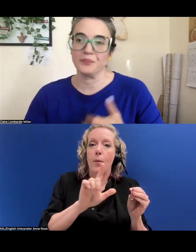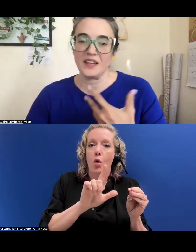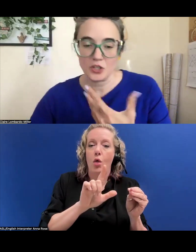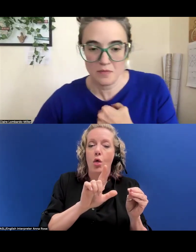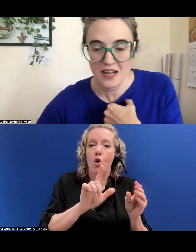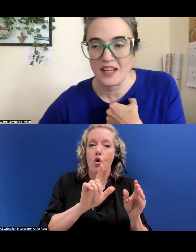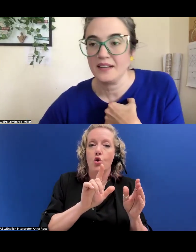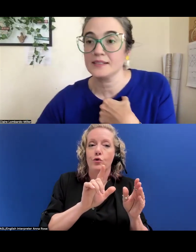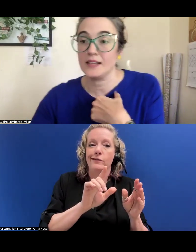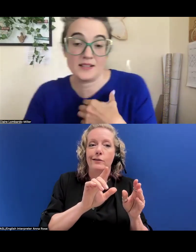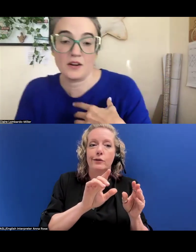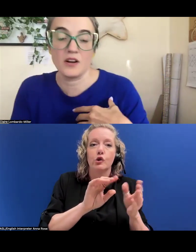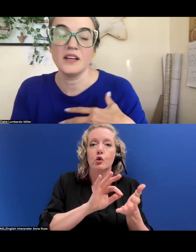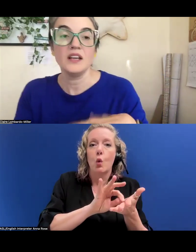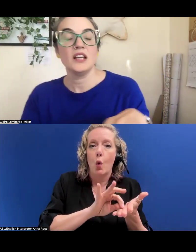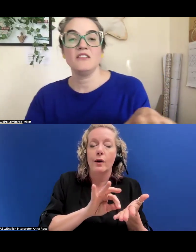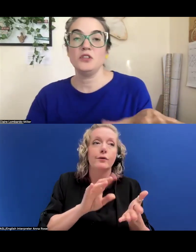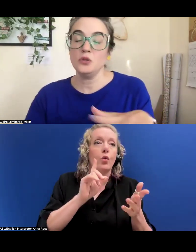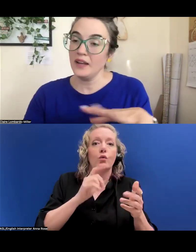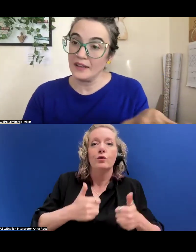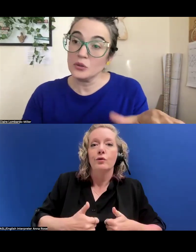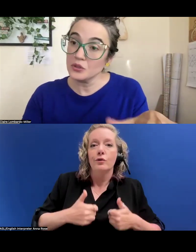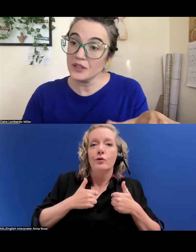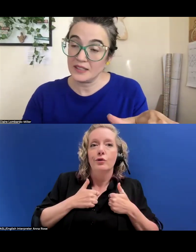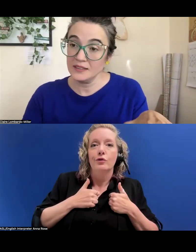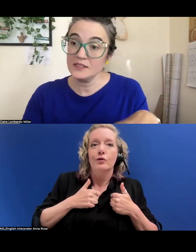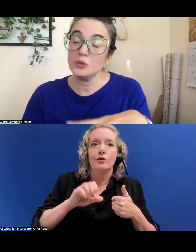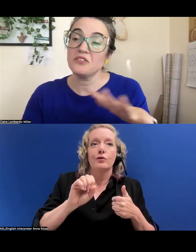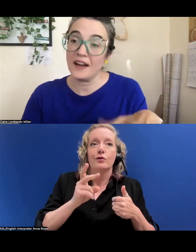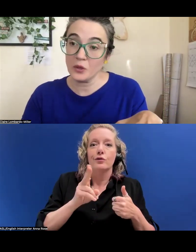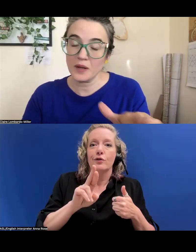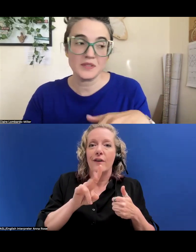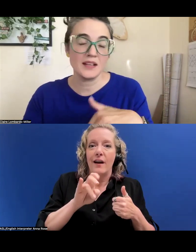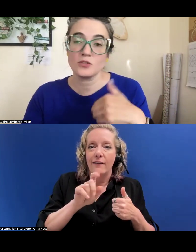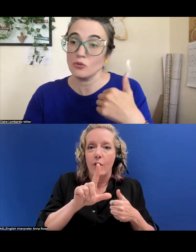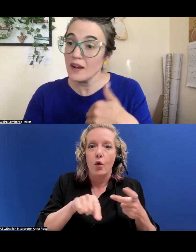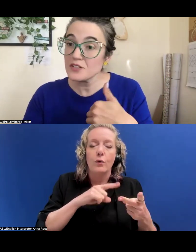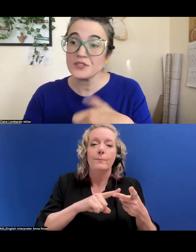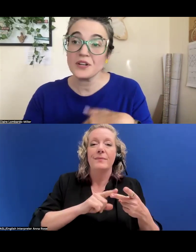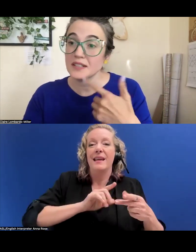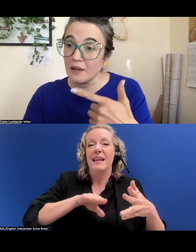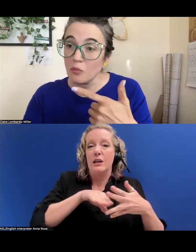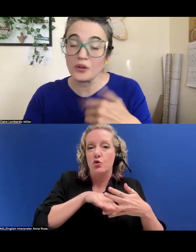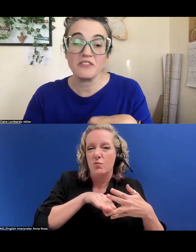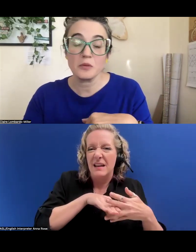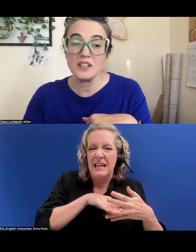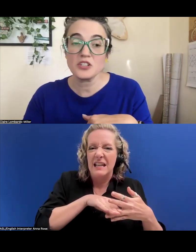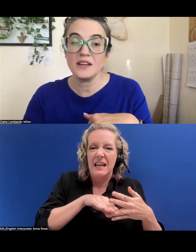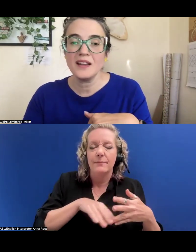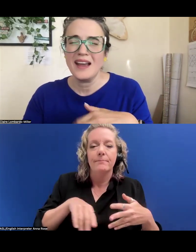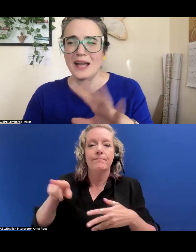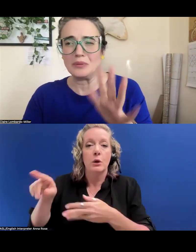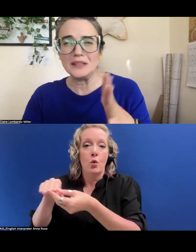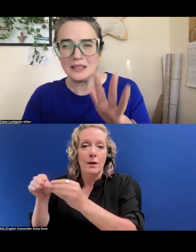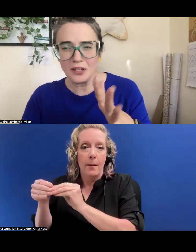survival, intermediate, etc. If you, again, Google these, you will find the websites to register, to get more